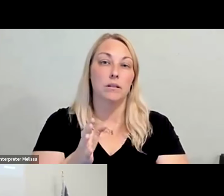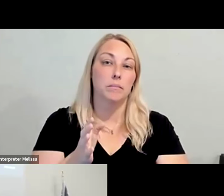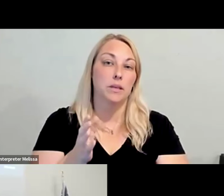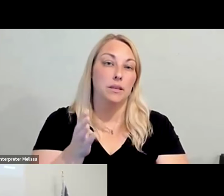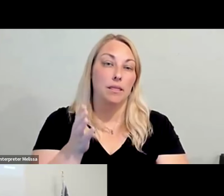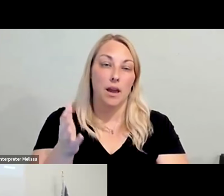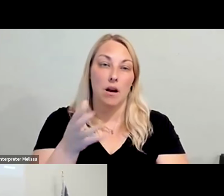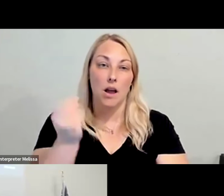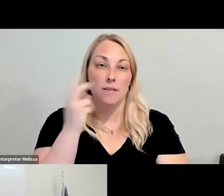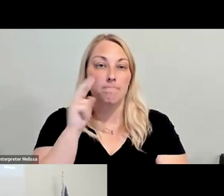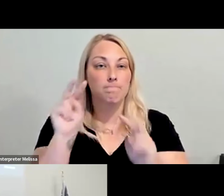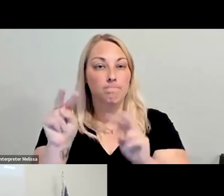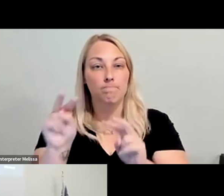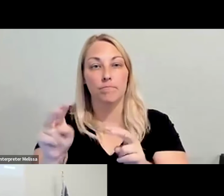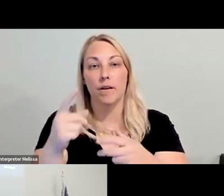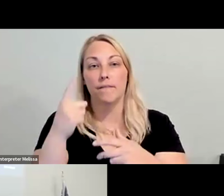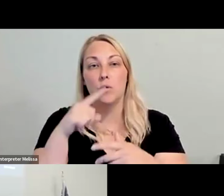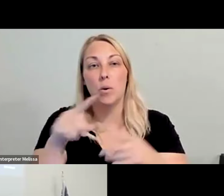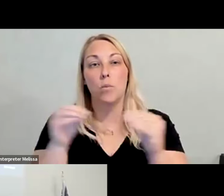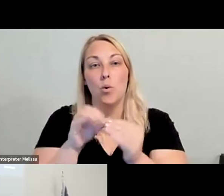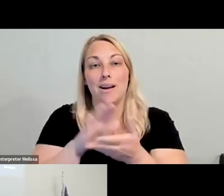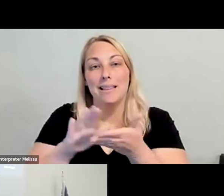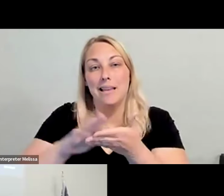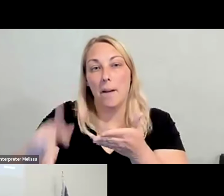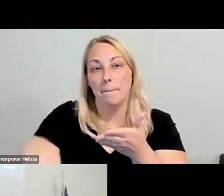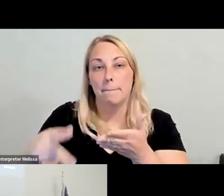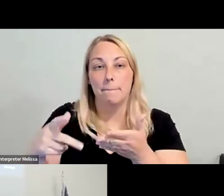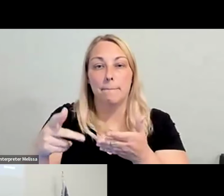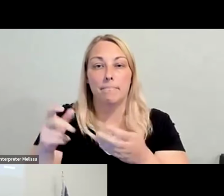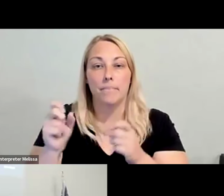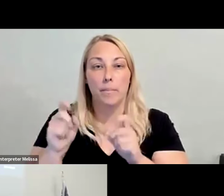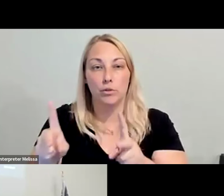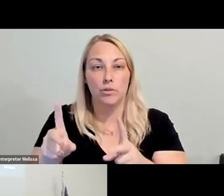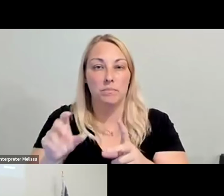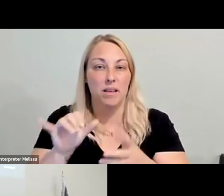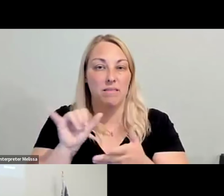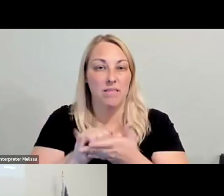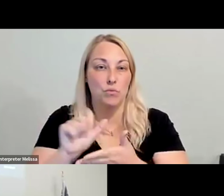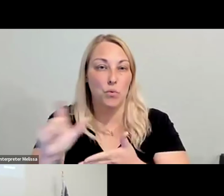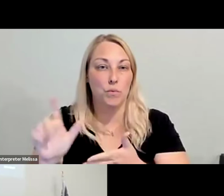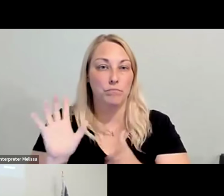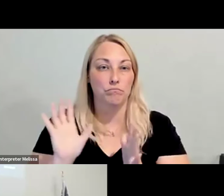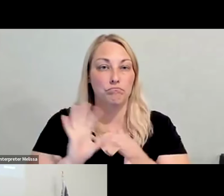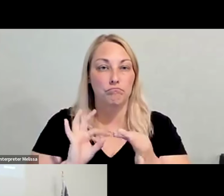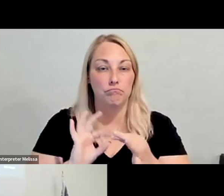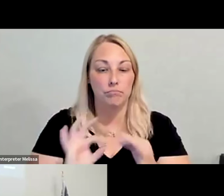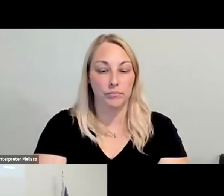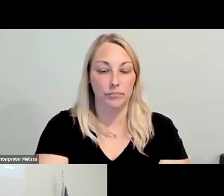stay tuned for more cleanups as we go forth. But that's it from my end.